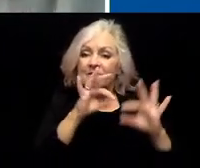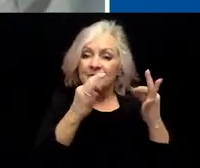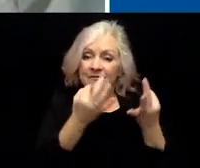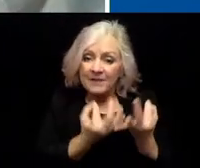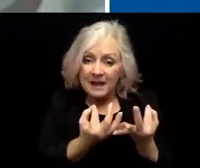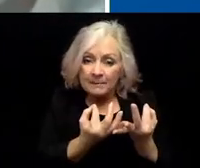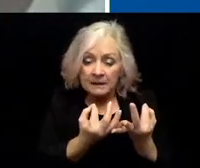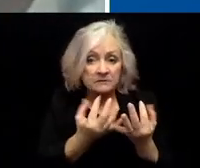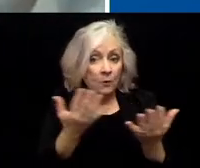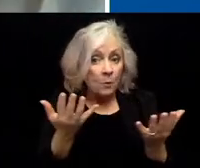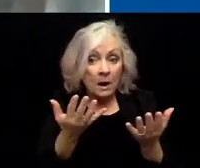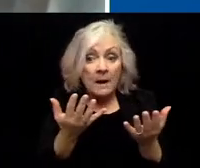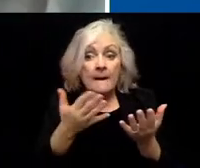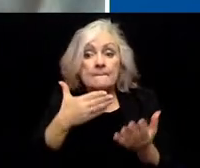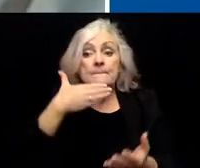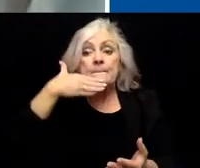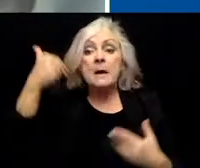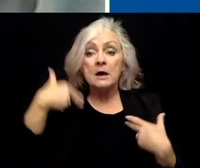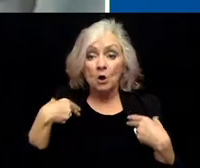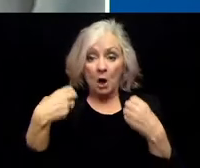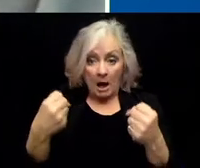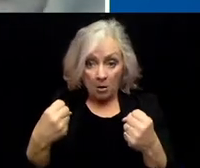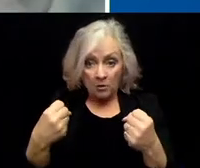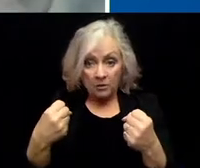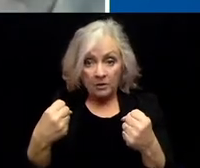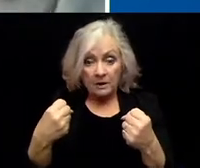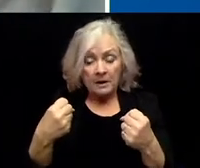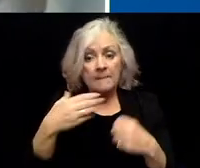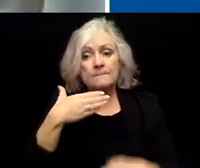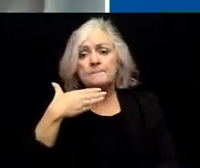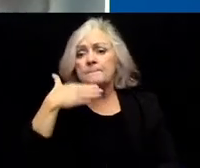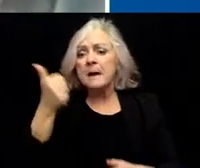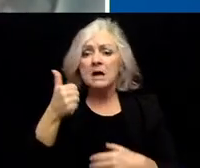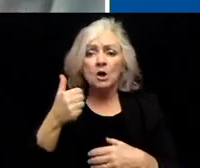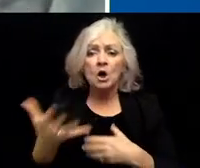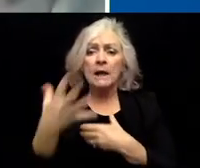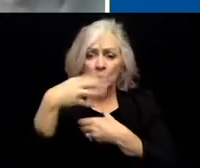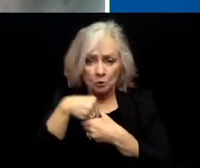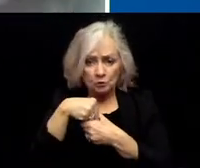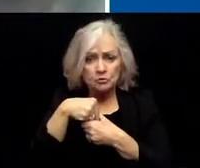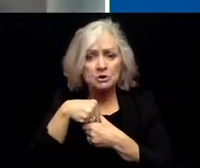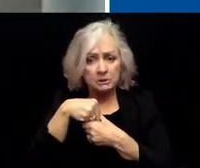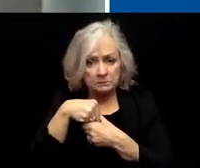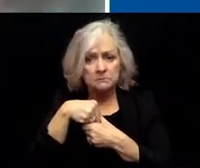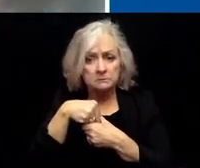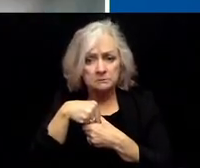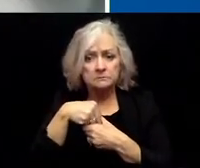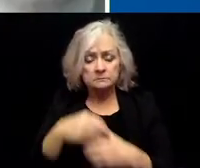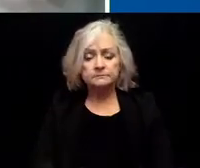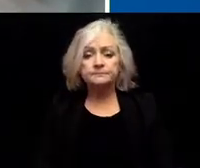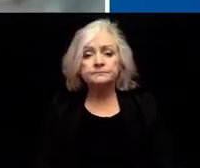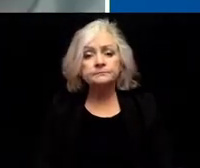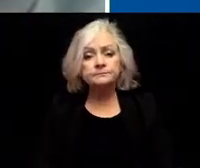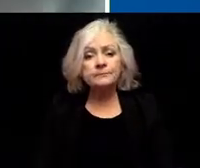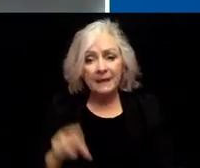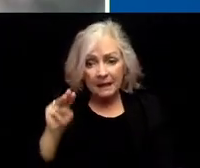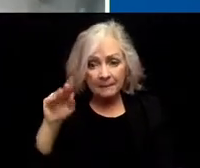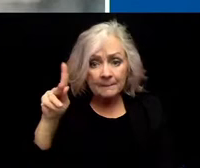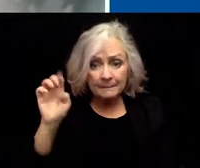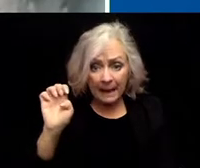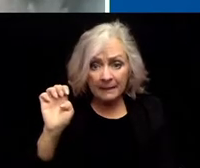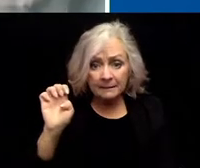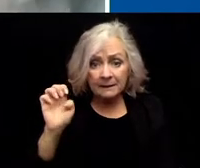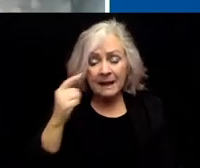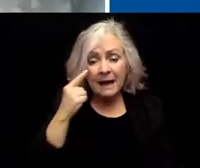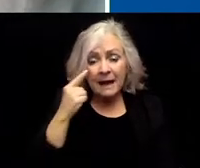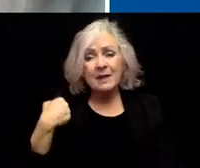health and greater inclusion in the various social spaces I spoke to earlier. Mike, I think we can all